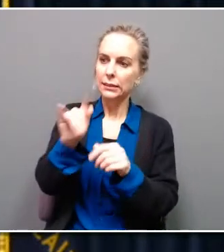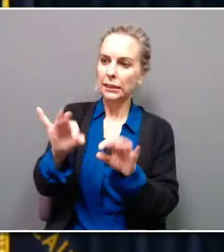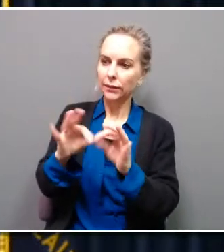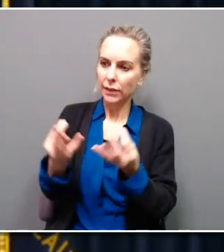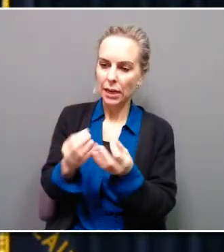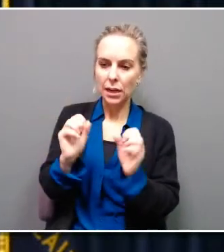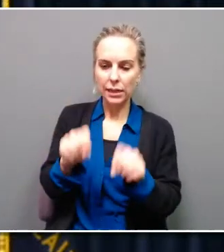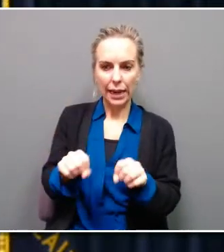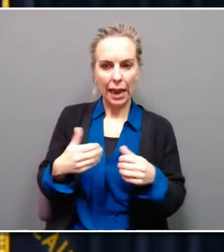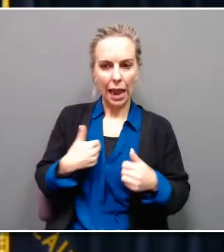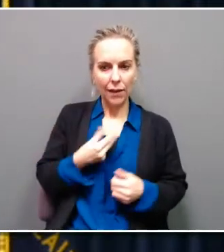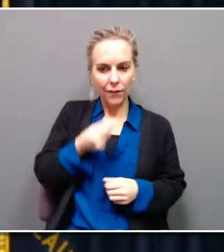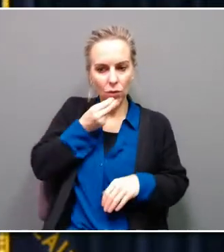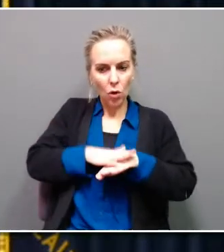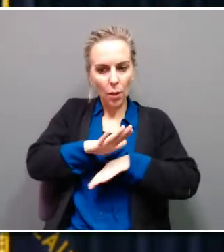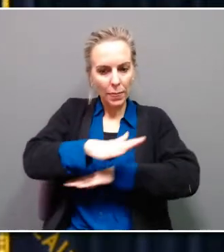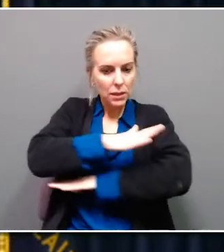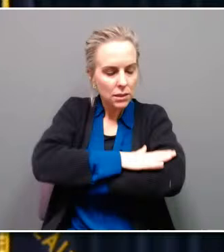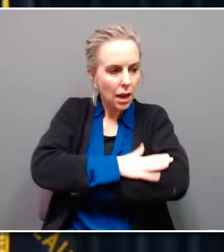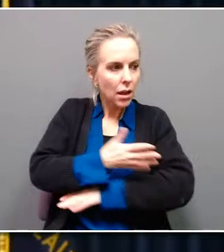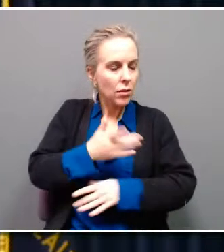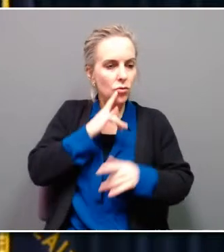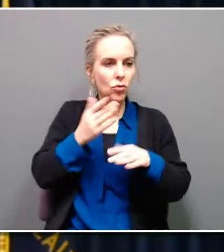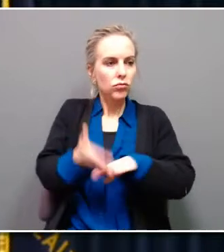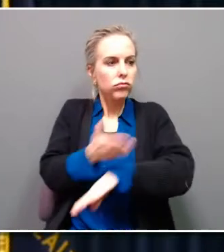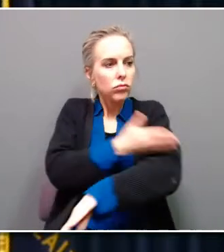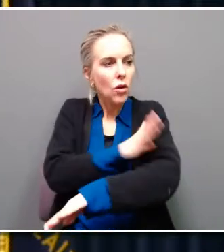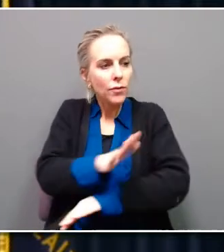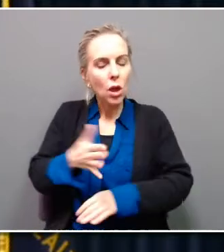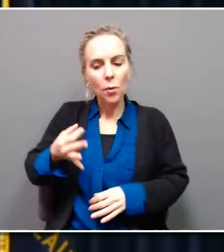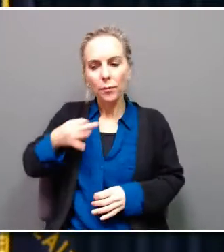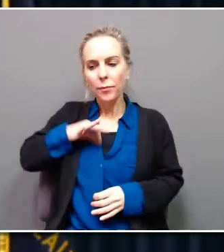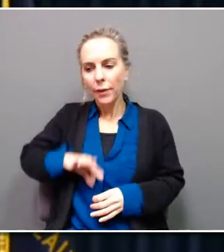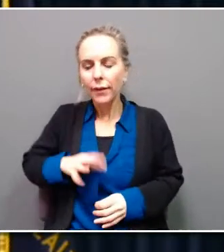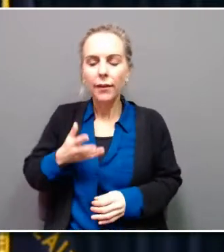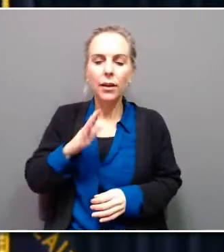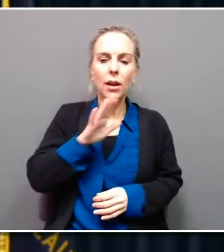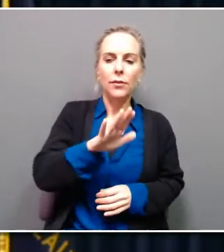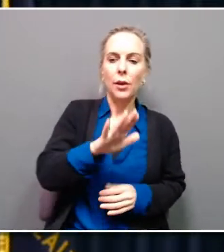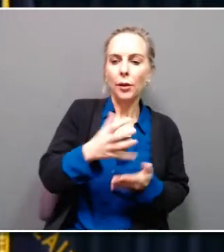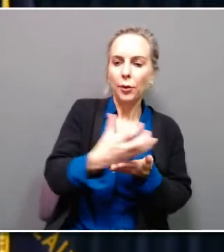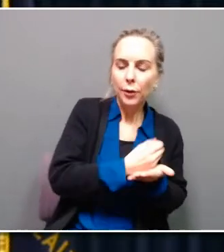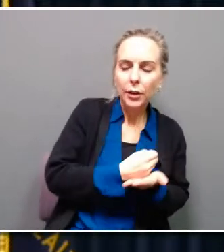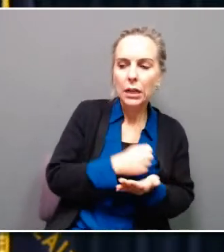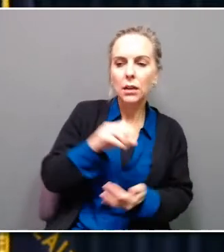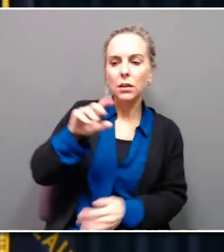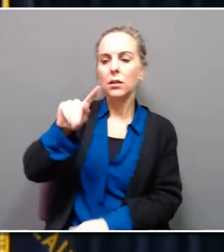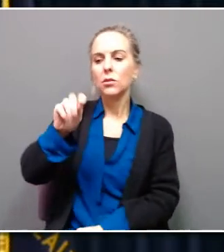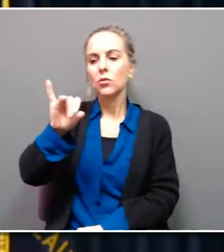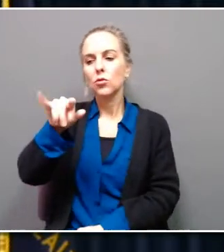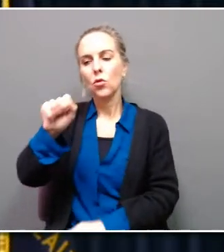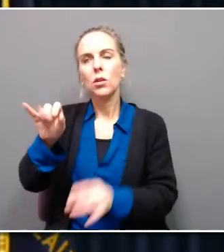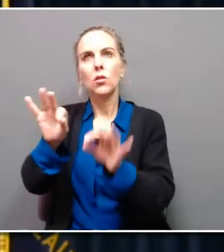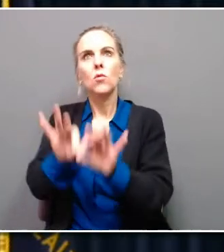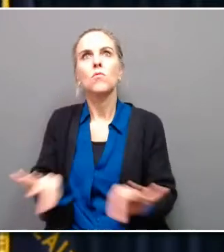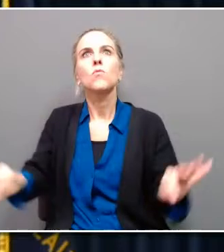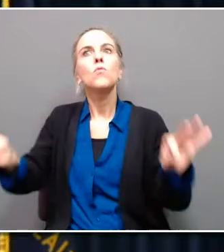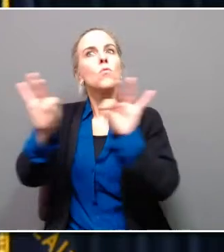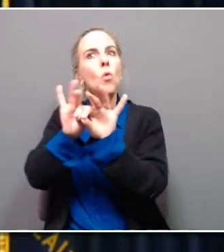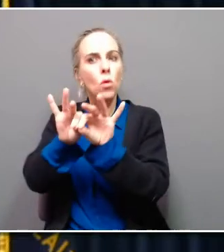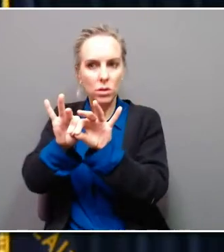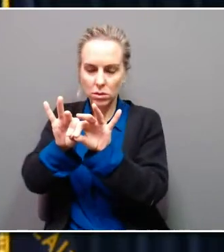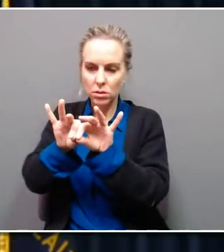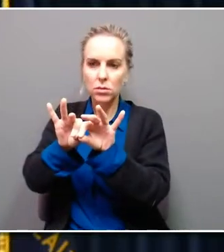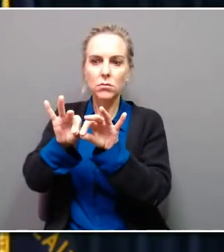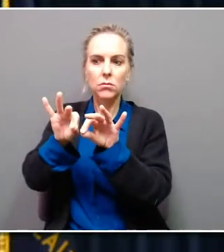on the table, that have better benefits and better wages. Toyota is also a very important employer here in the Commonwealth of